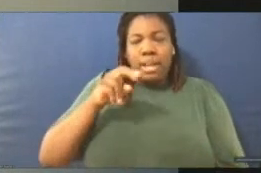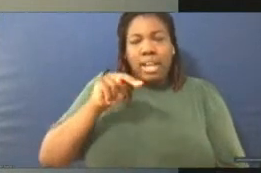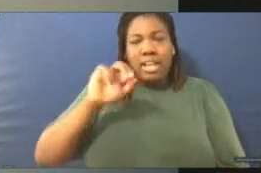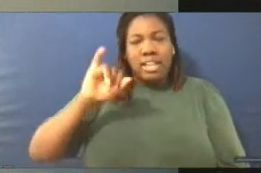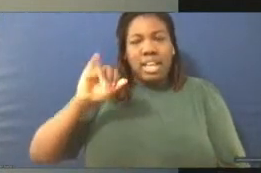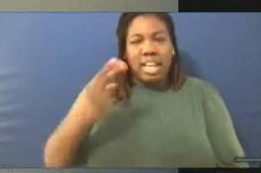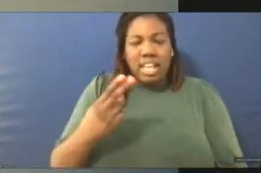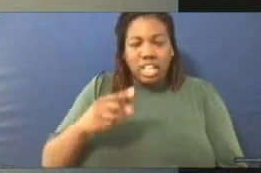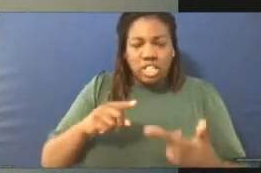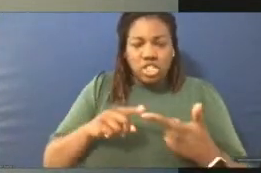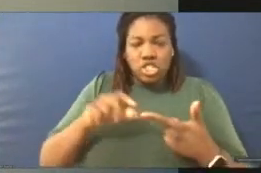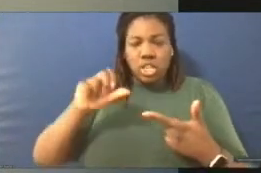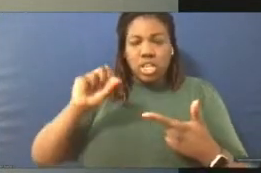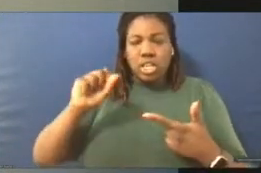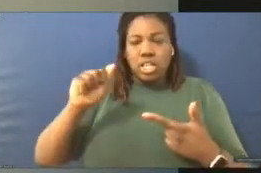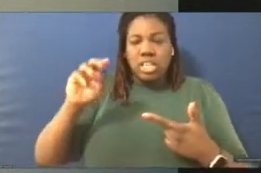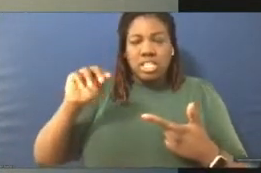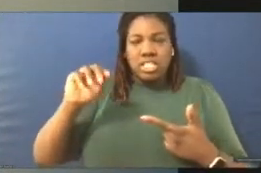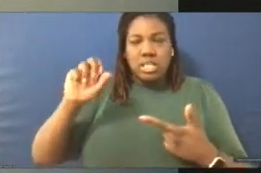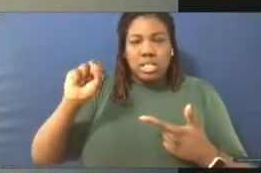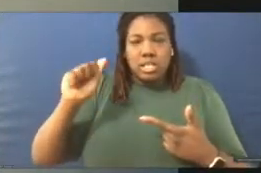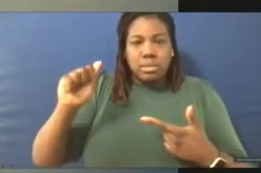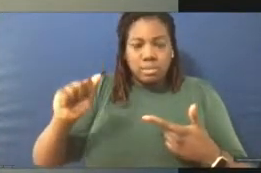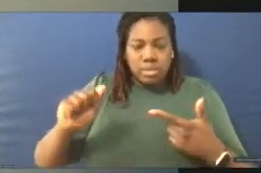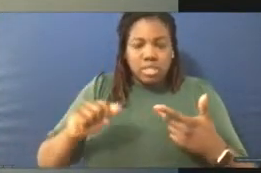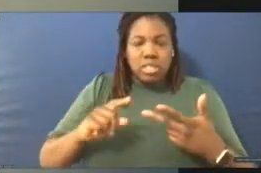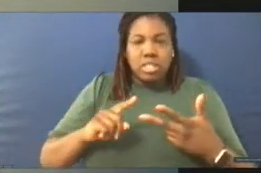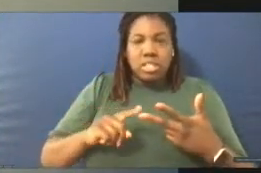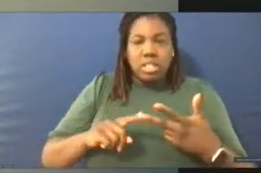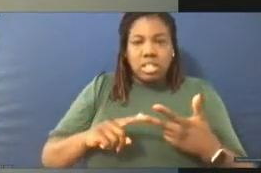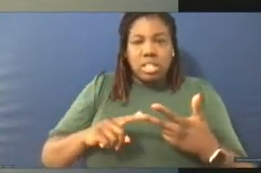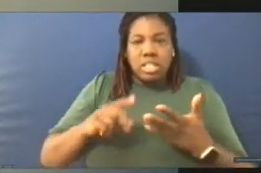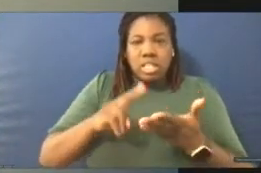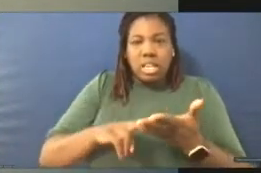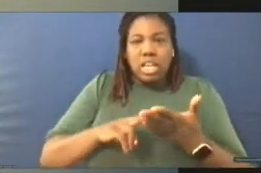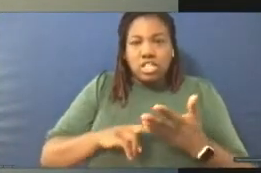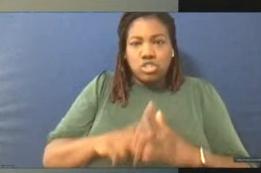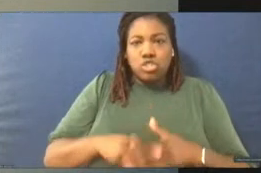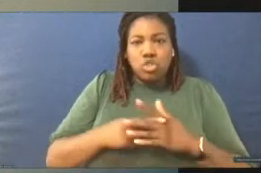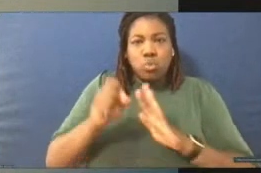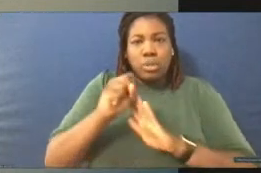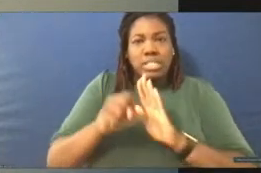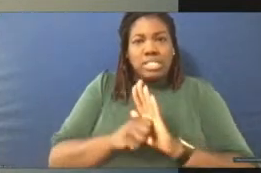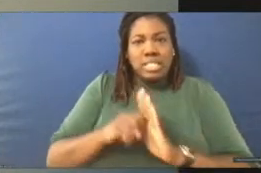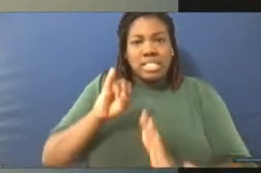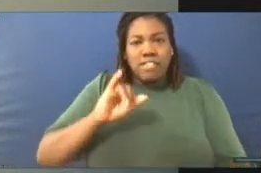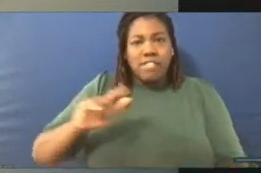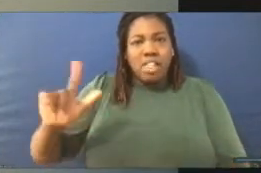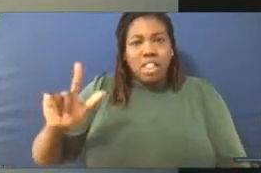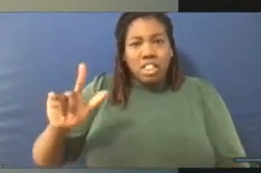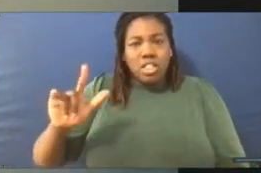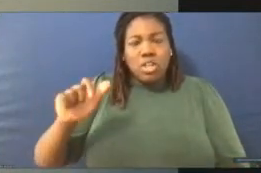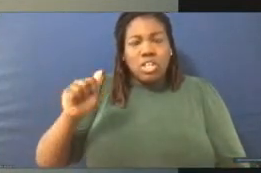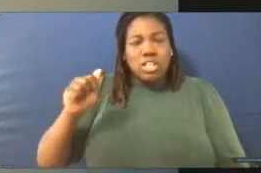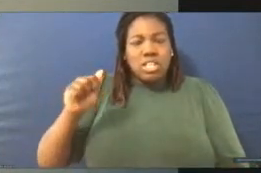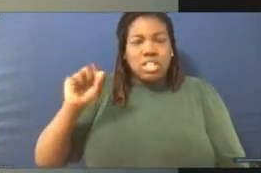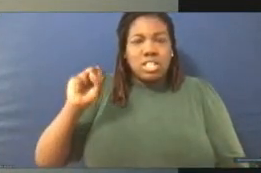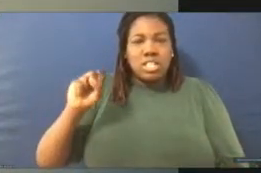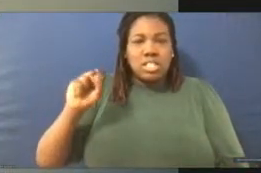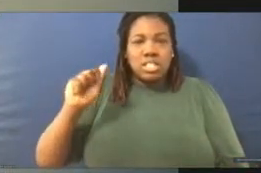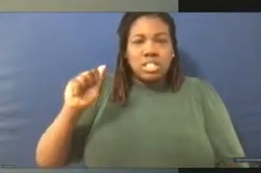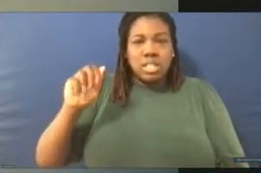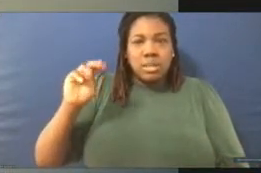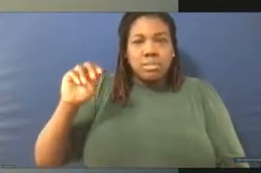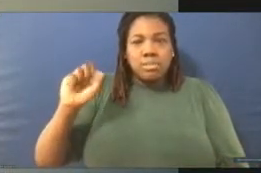SAMHSA, as well as through a contract that originates with the state of Illinois that is SAMHSA money in terms of the